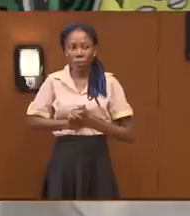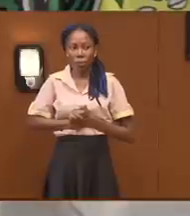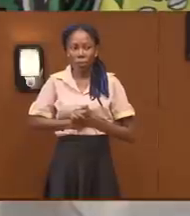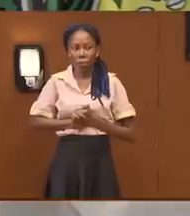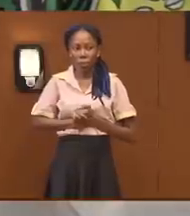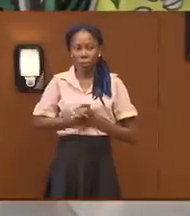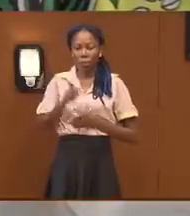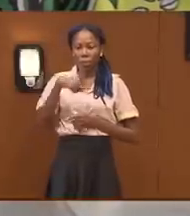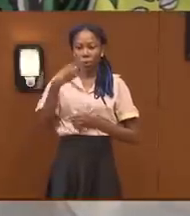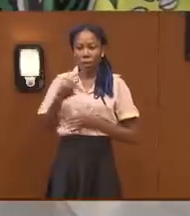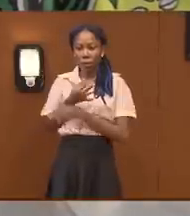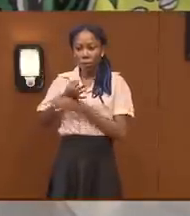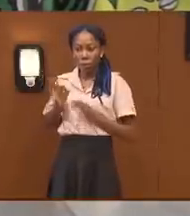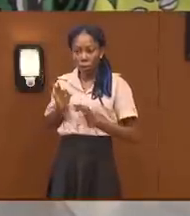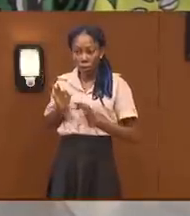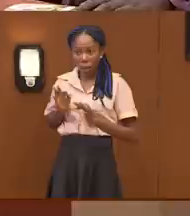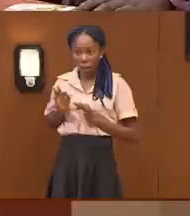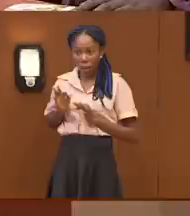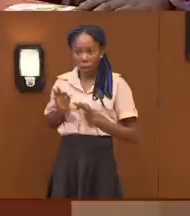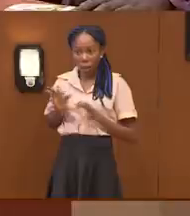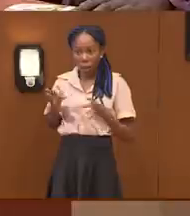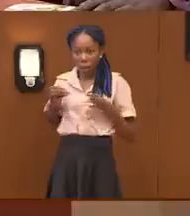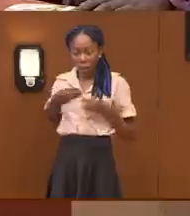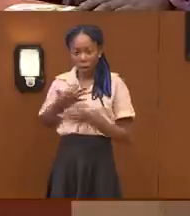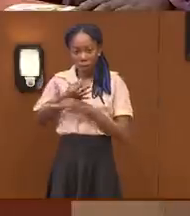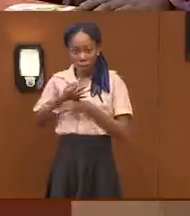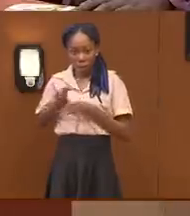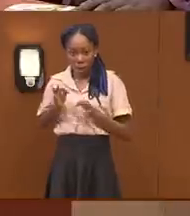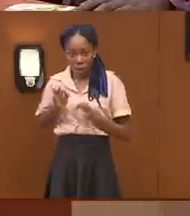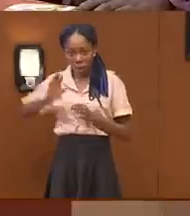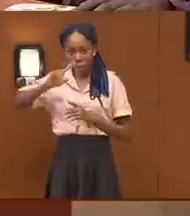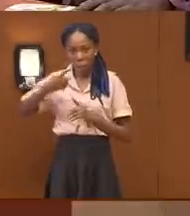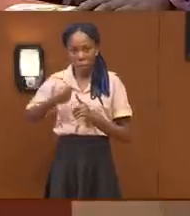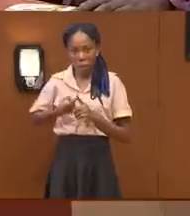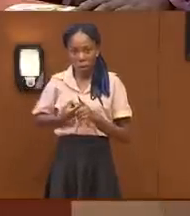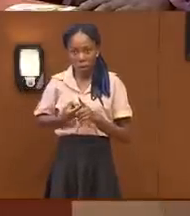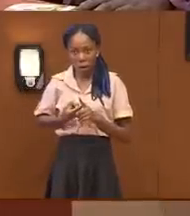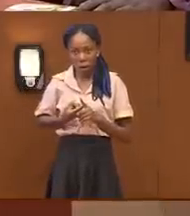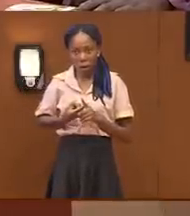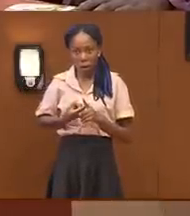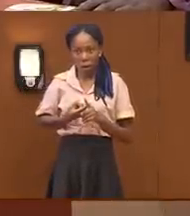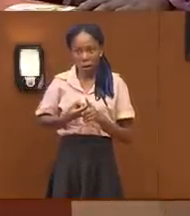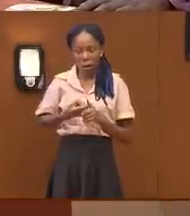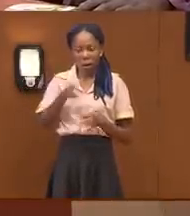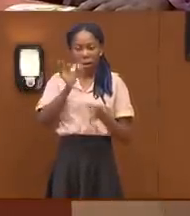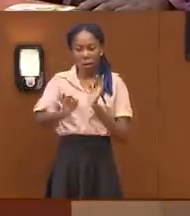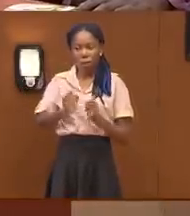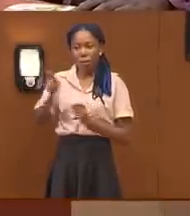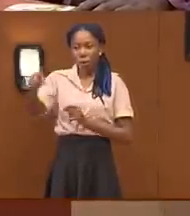give him the 4 months rent-free? Rent-free. I will do that, man, if he pays me what he's